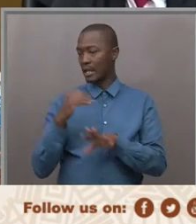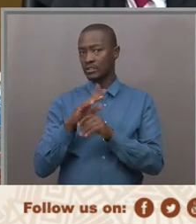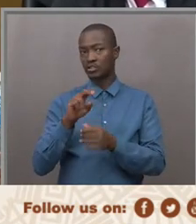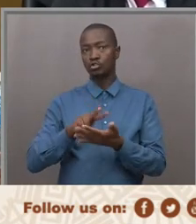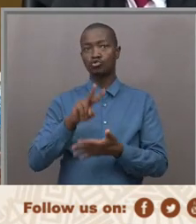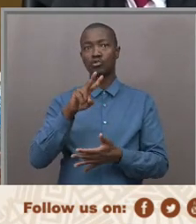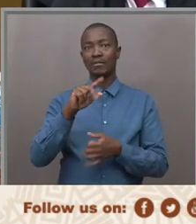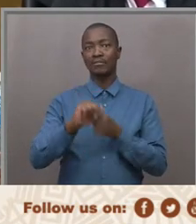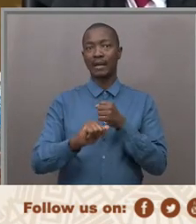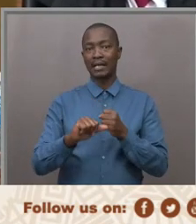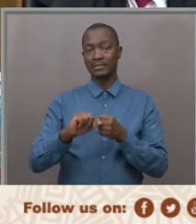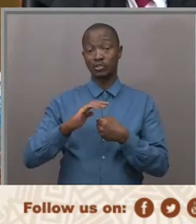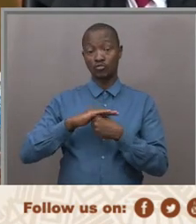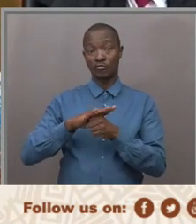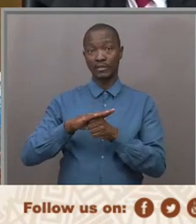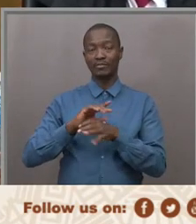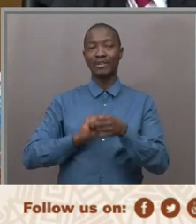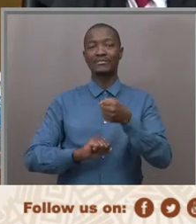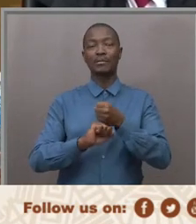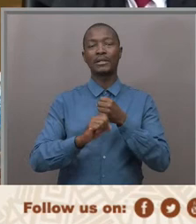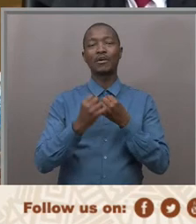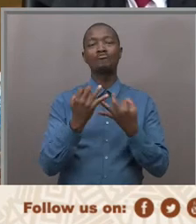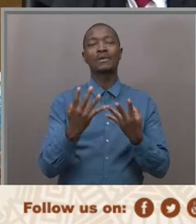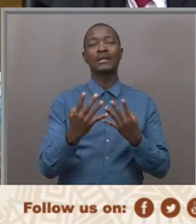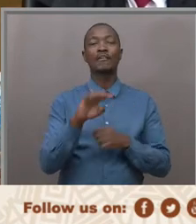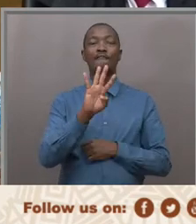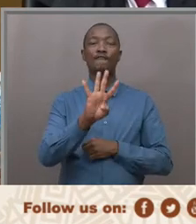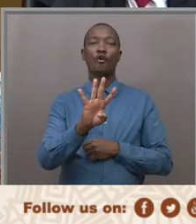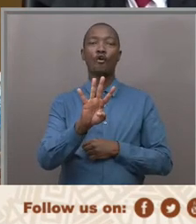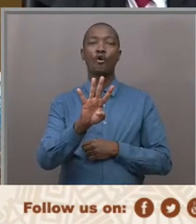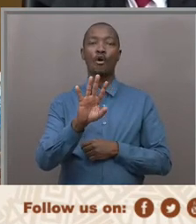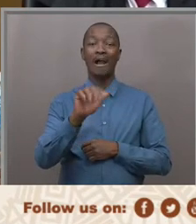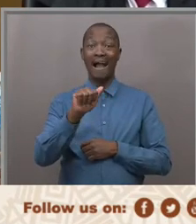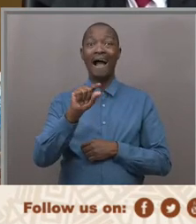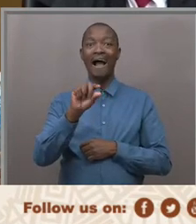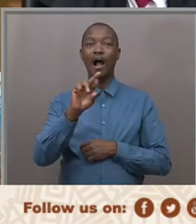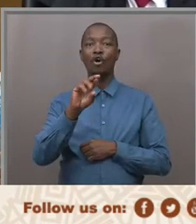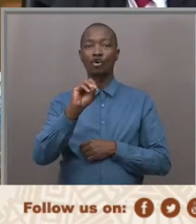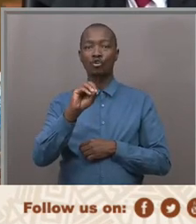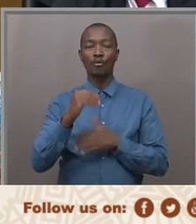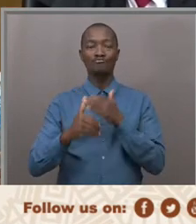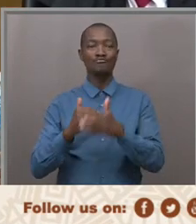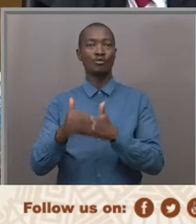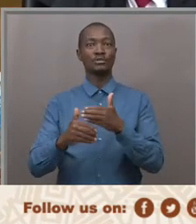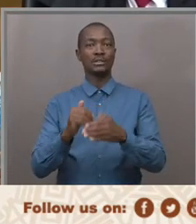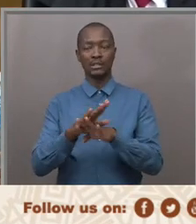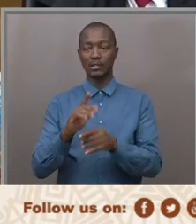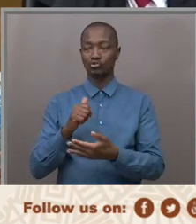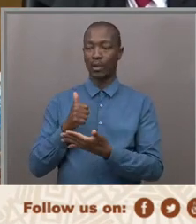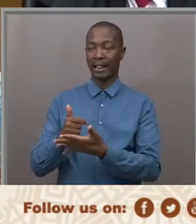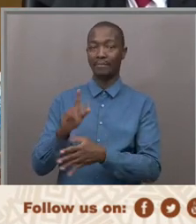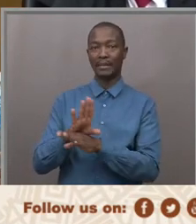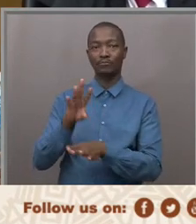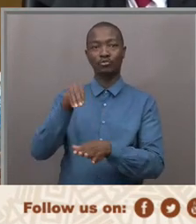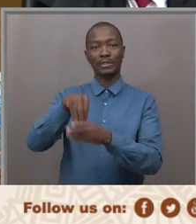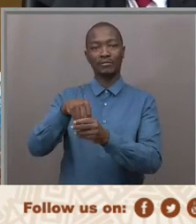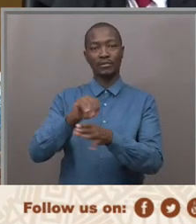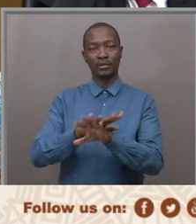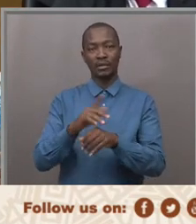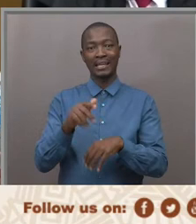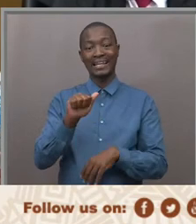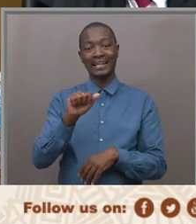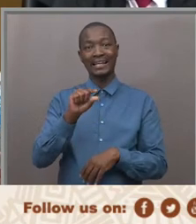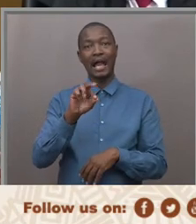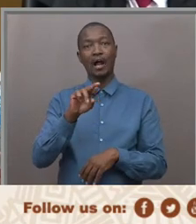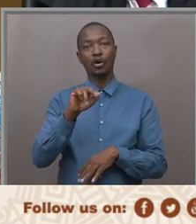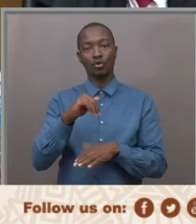in the midst of COVID, we have supported 4 agro-processors to help them be able to participate in the